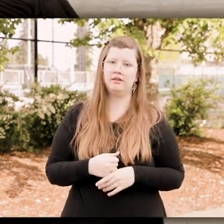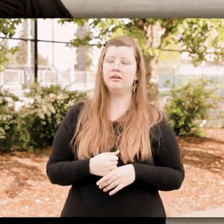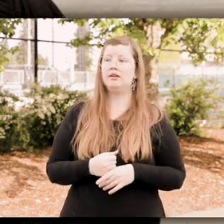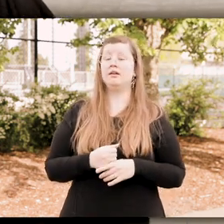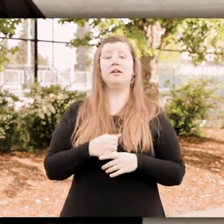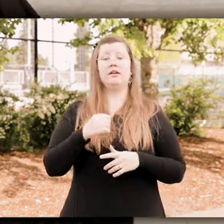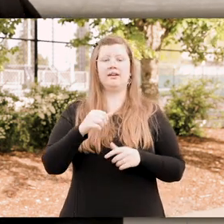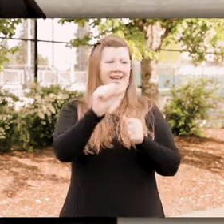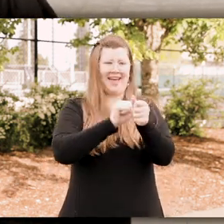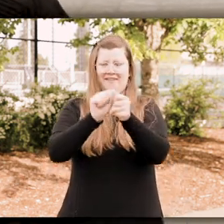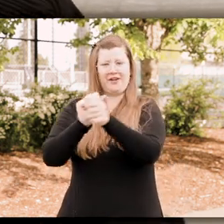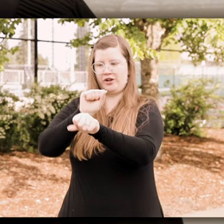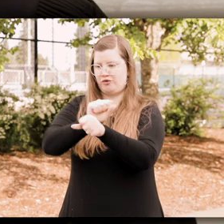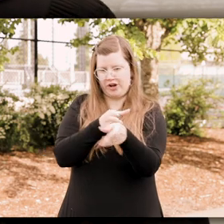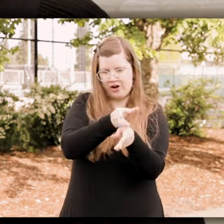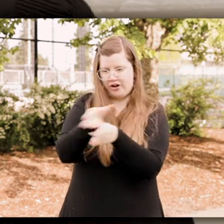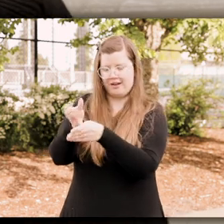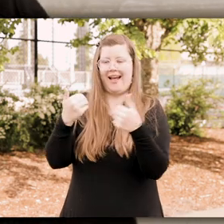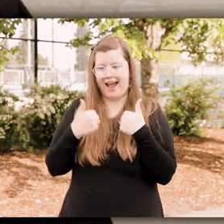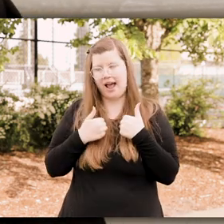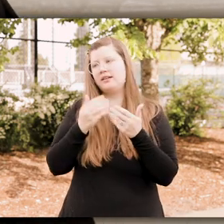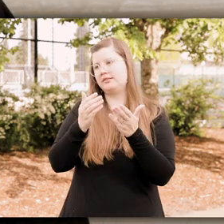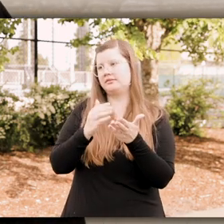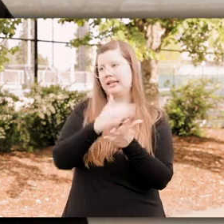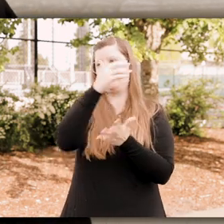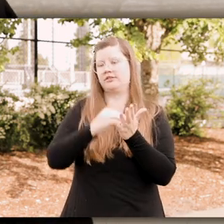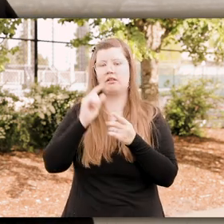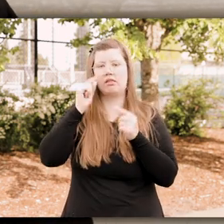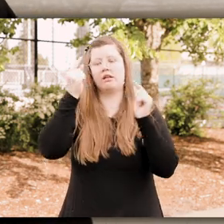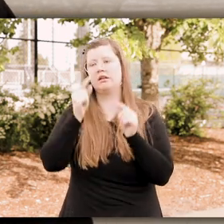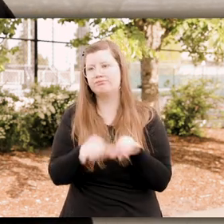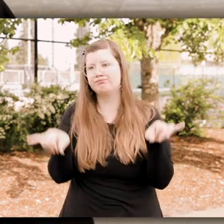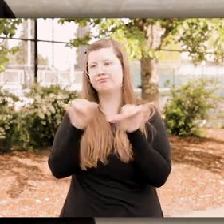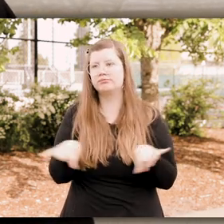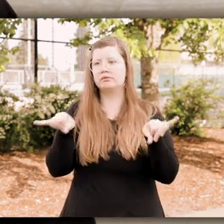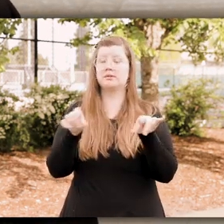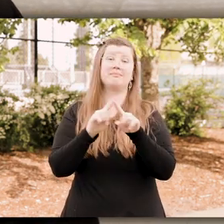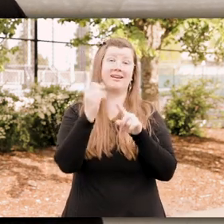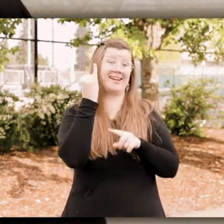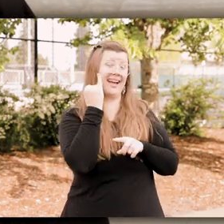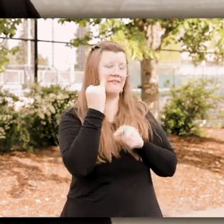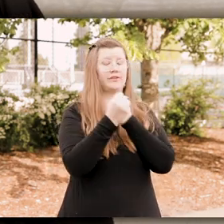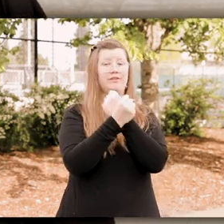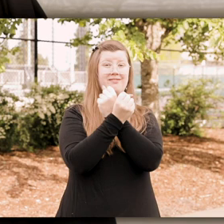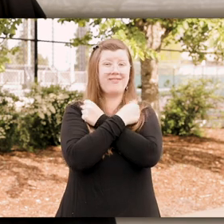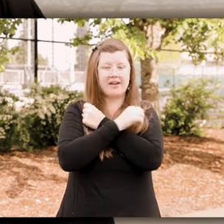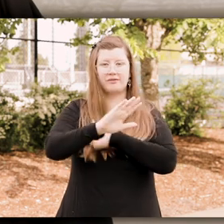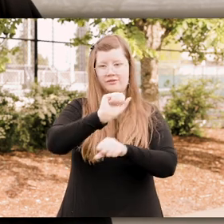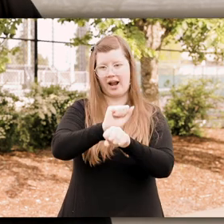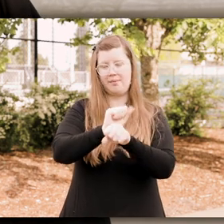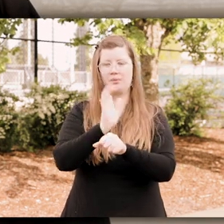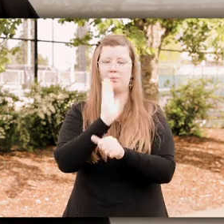you do. You'll be much more successful in any endeavor when your heart is truly in it. The